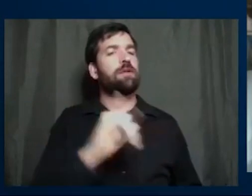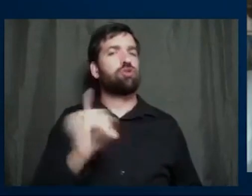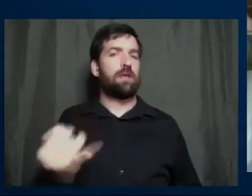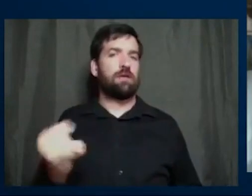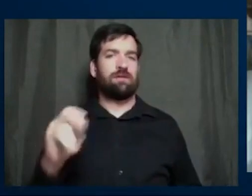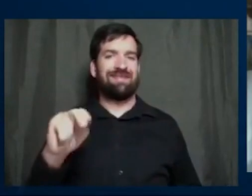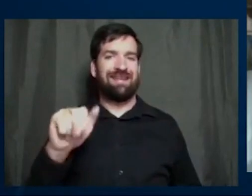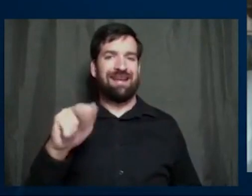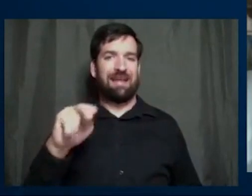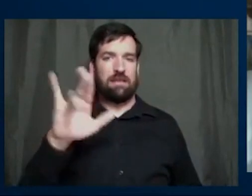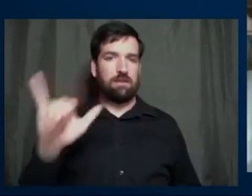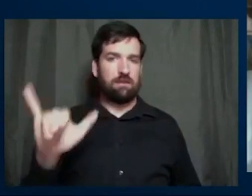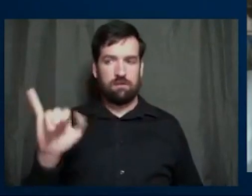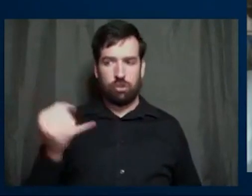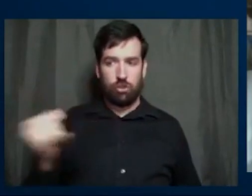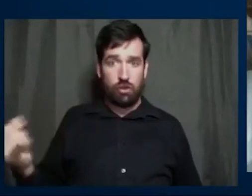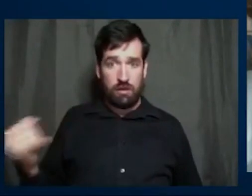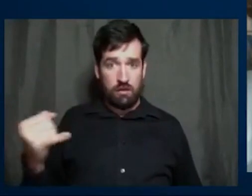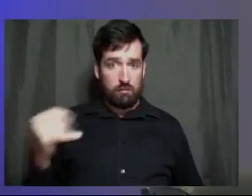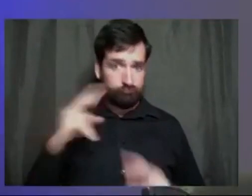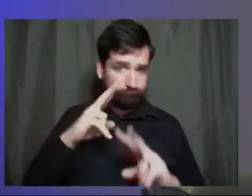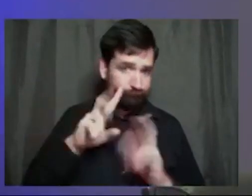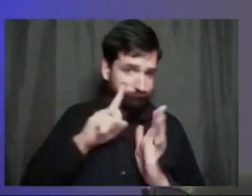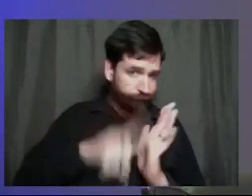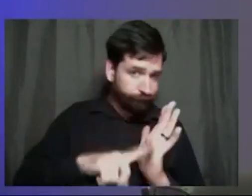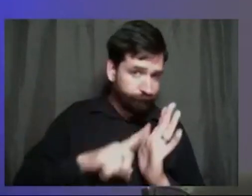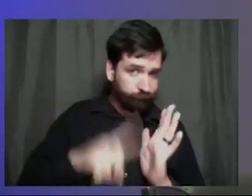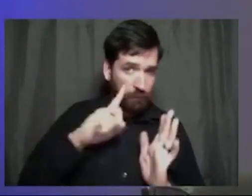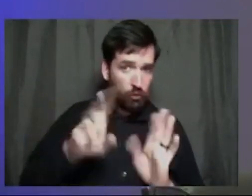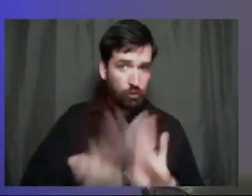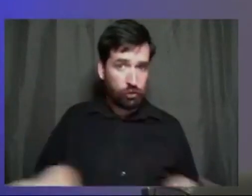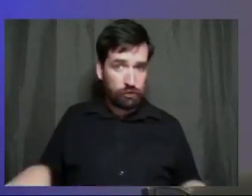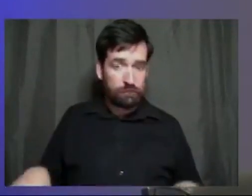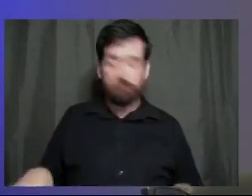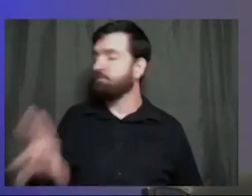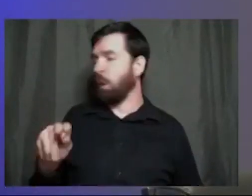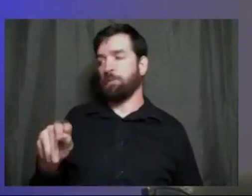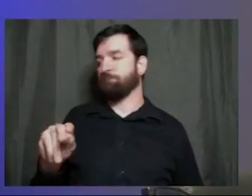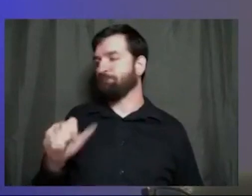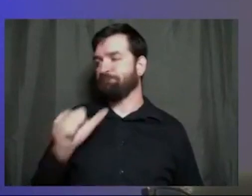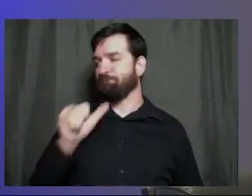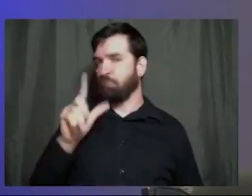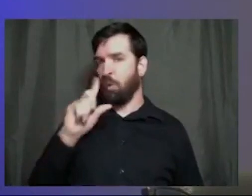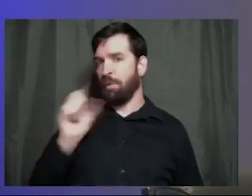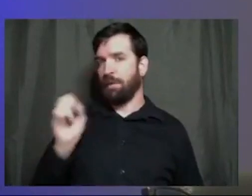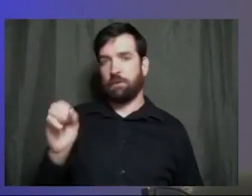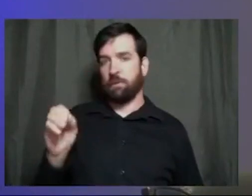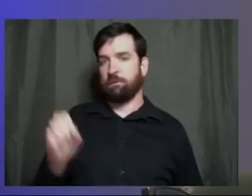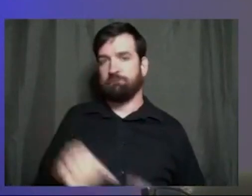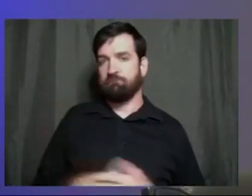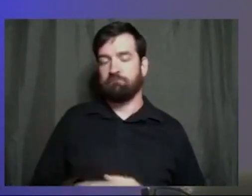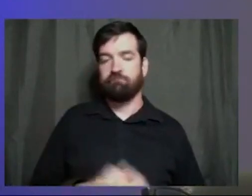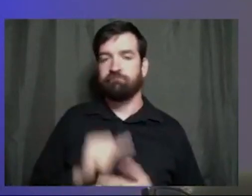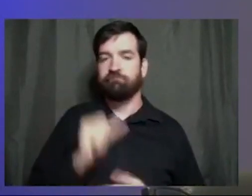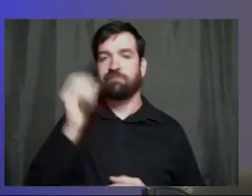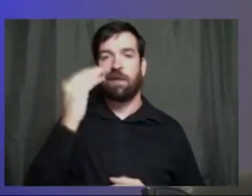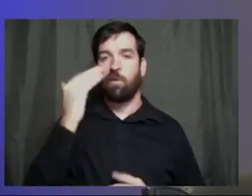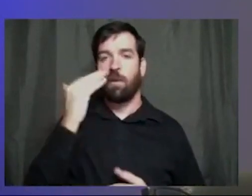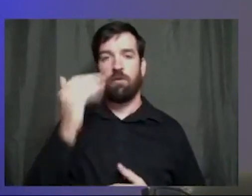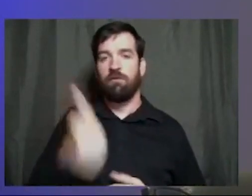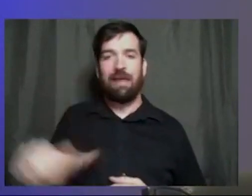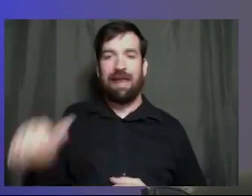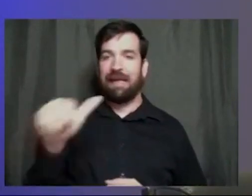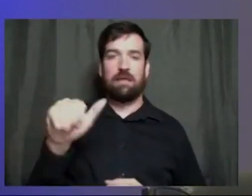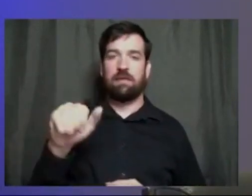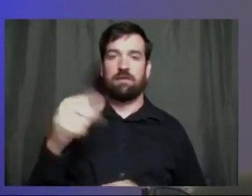being assessed for children? We know. Not to my knowledge right now. I'm not aware of any vaccine trials in